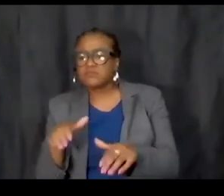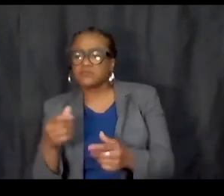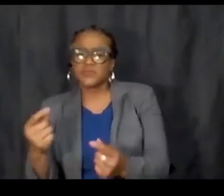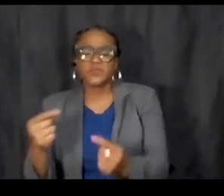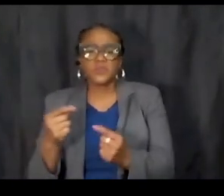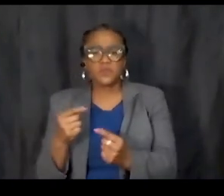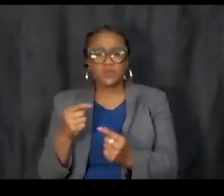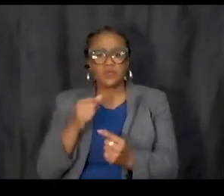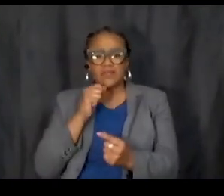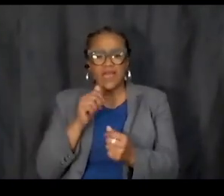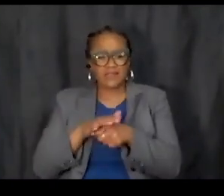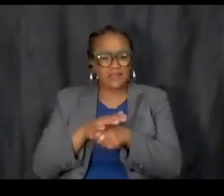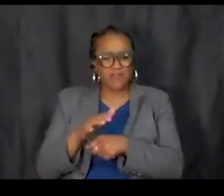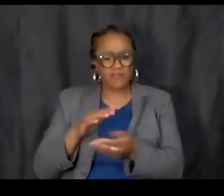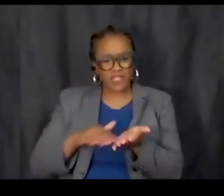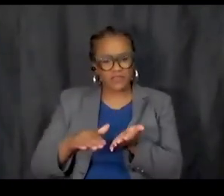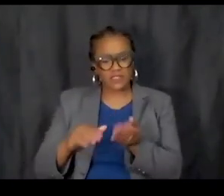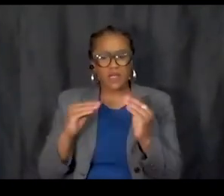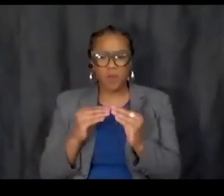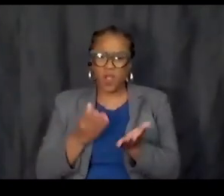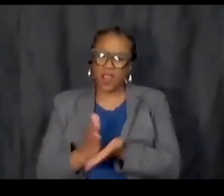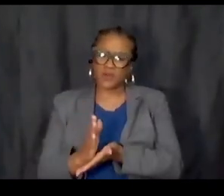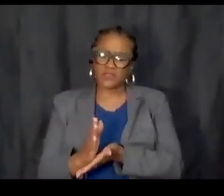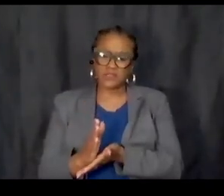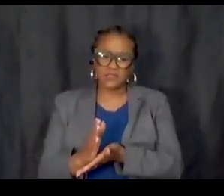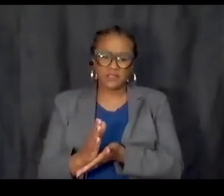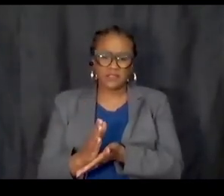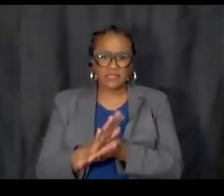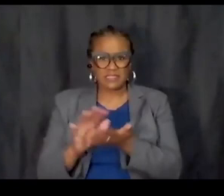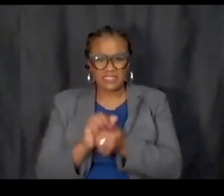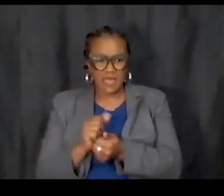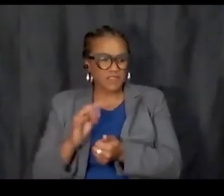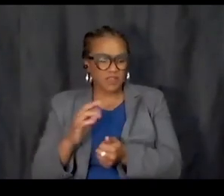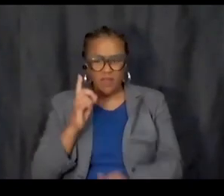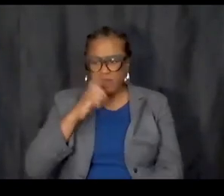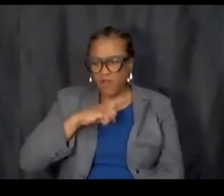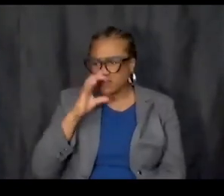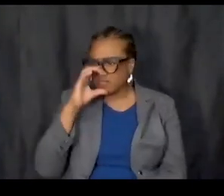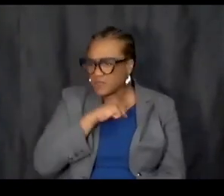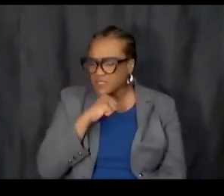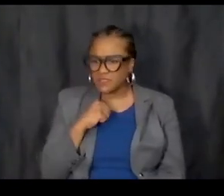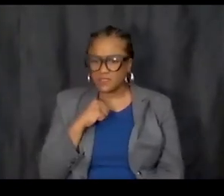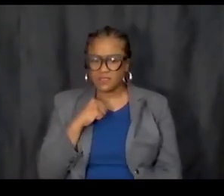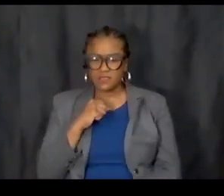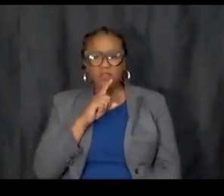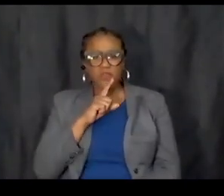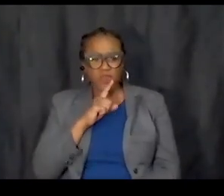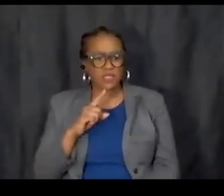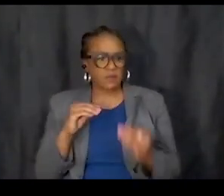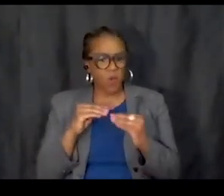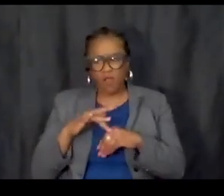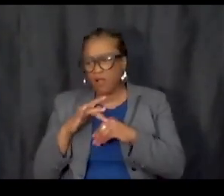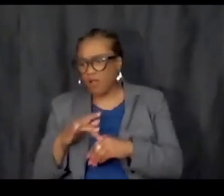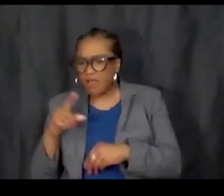forgiveness than allowance, less madness and more the damage of false assumptions, less quirk and more dopaminic need